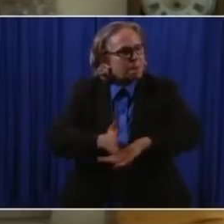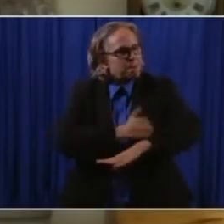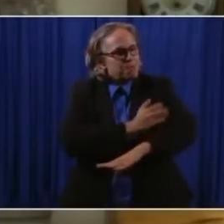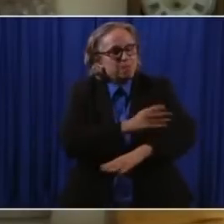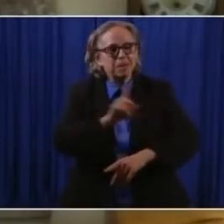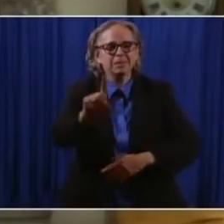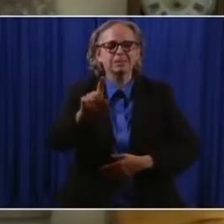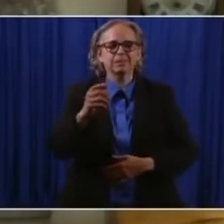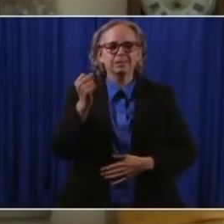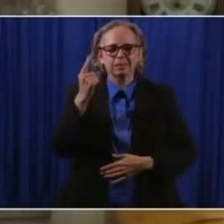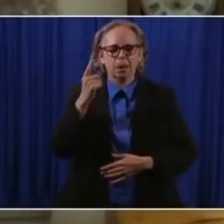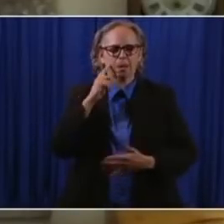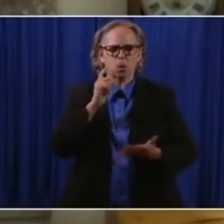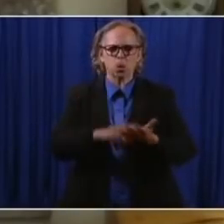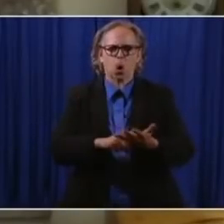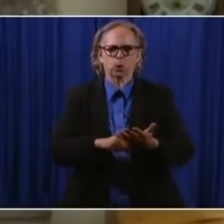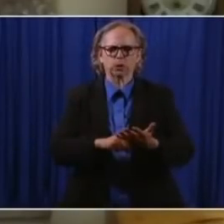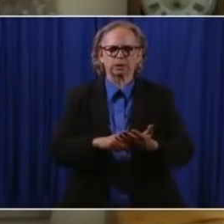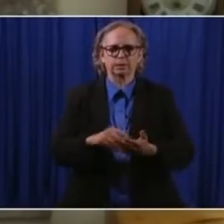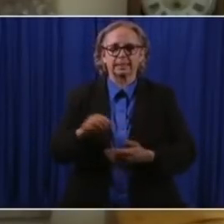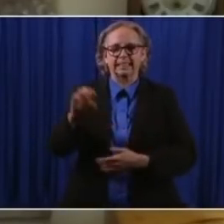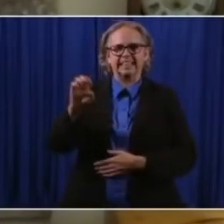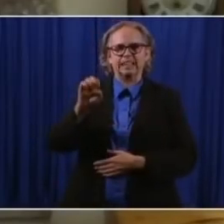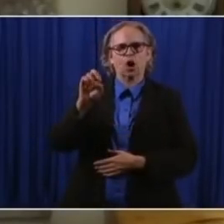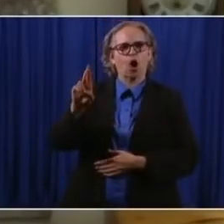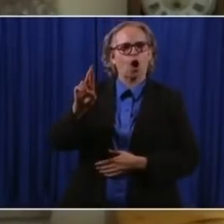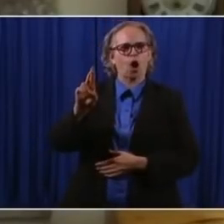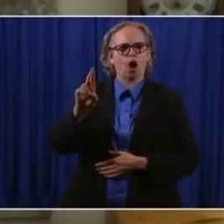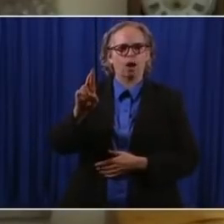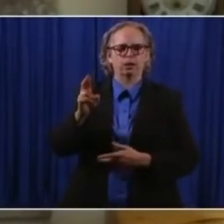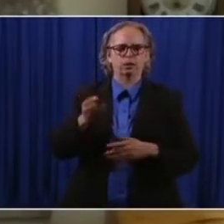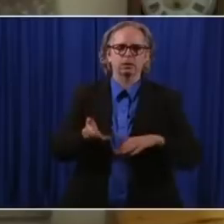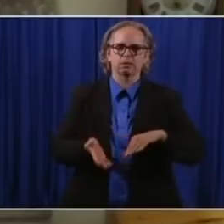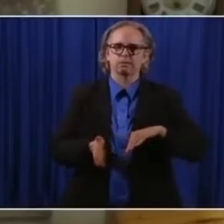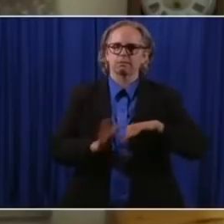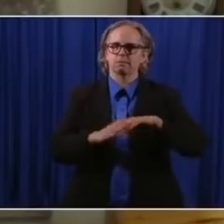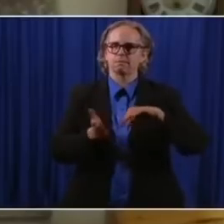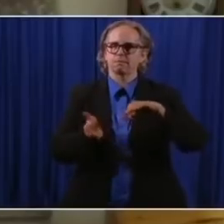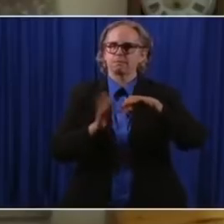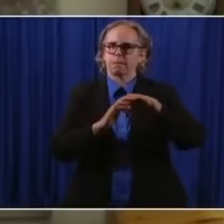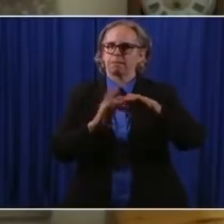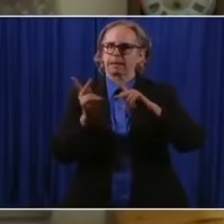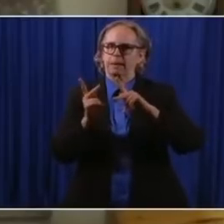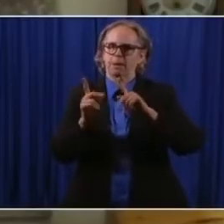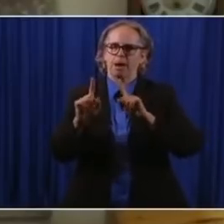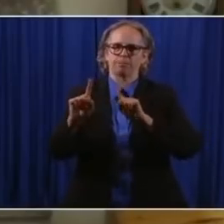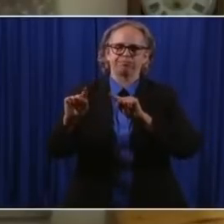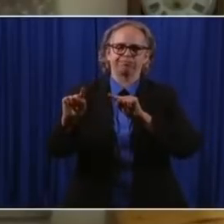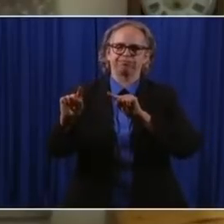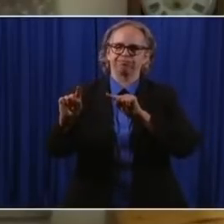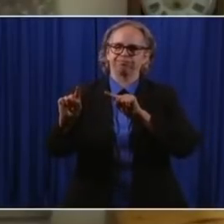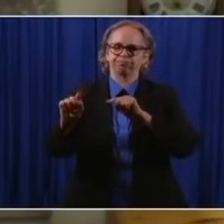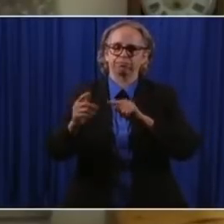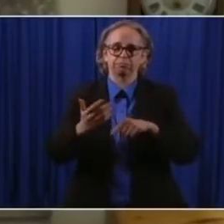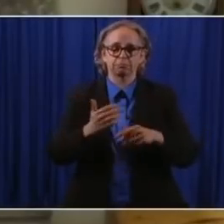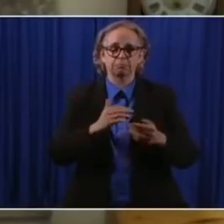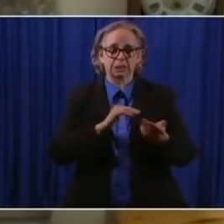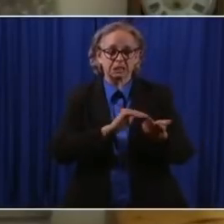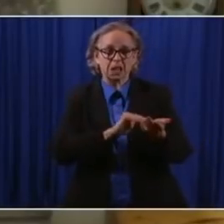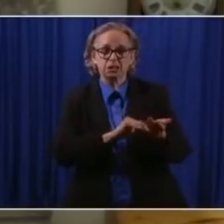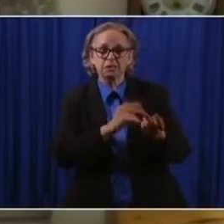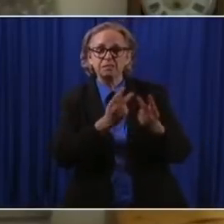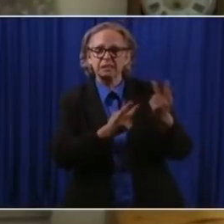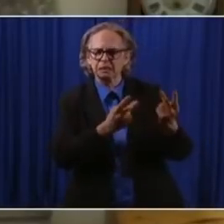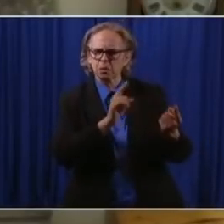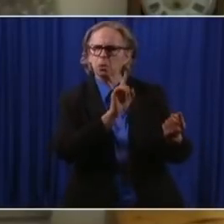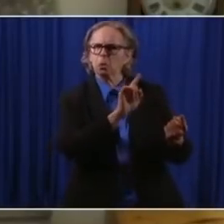from 21 visits a day on August 9th to 30 on August 16th. However, their outpatient visits have leveled off.